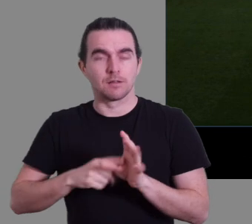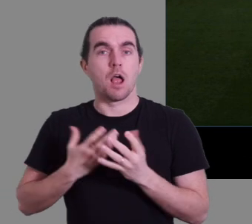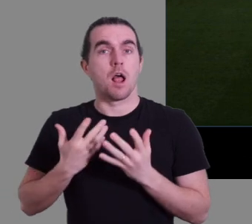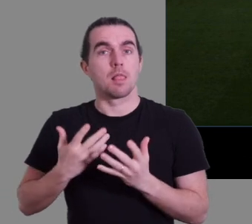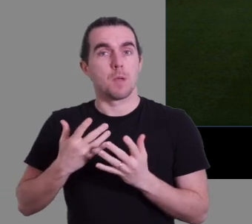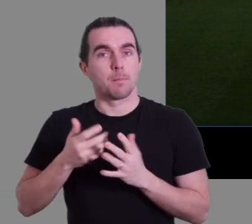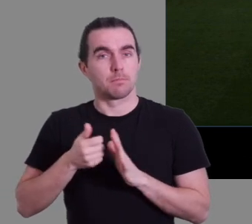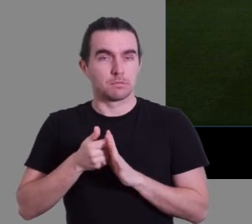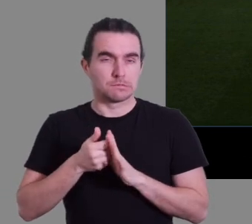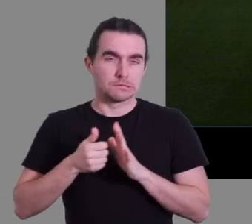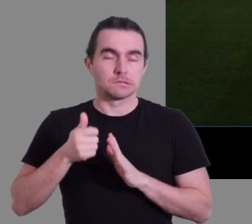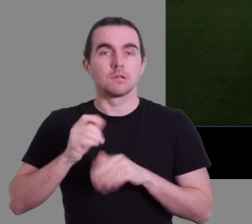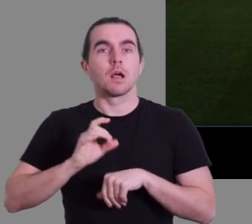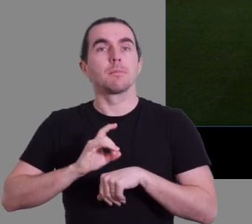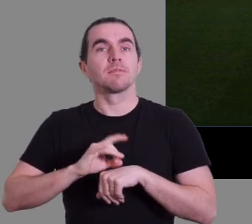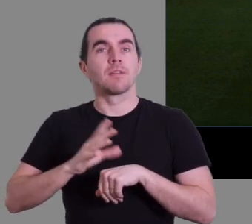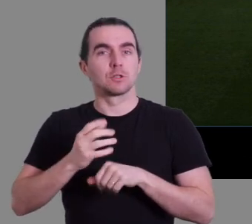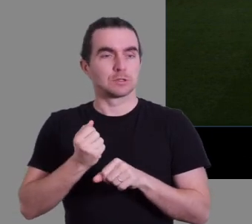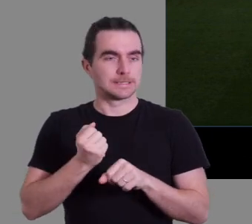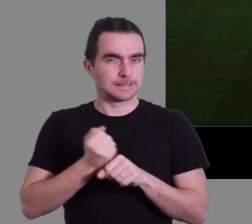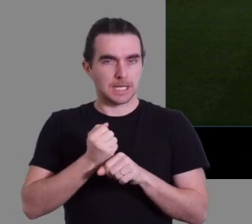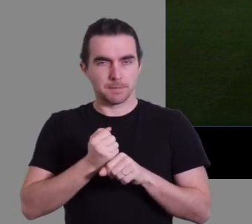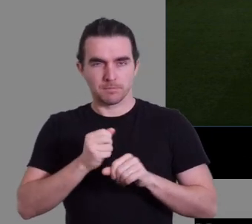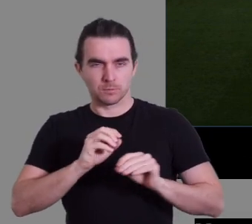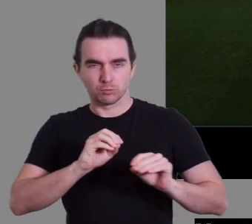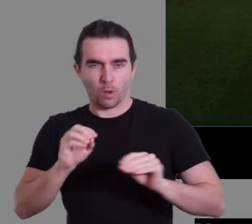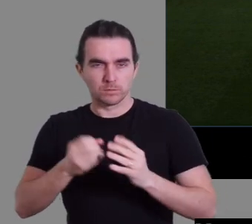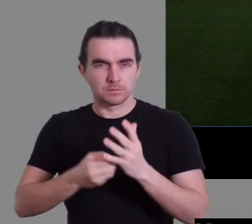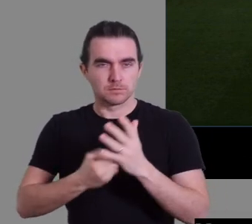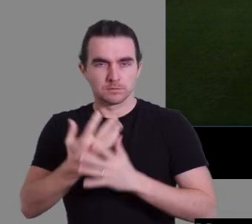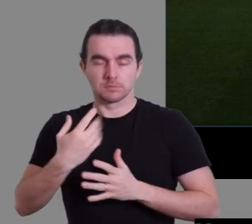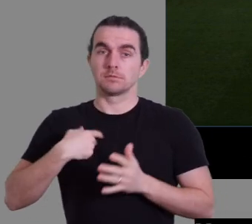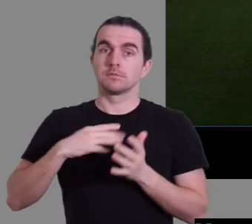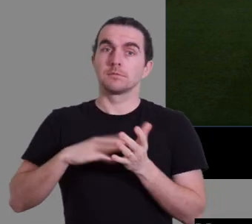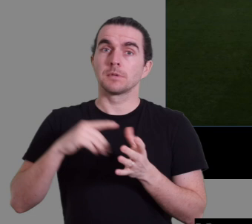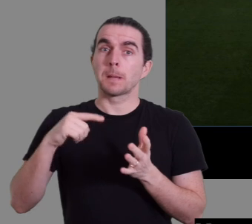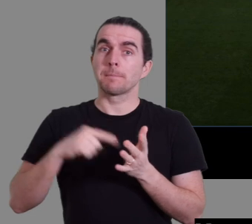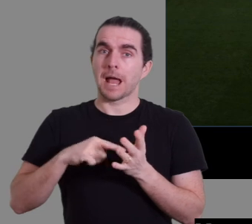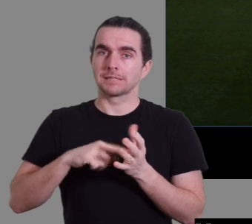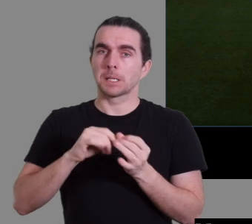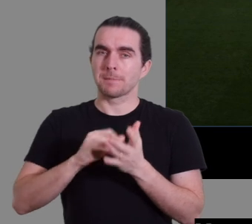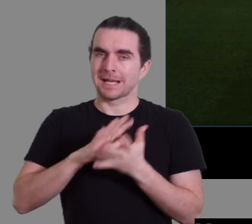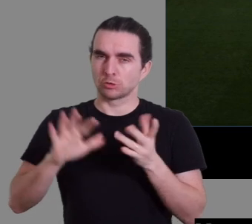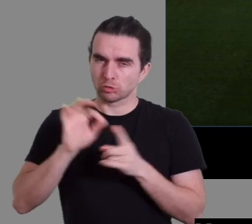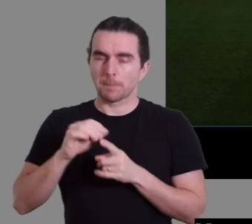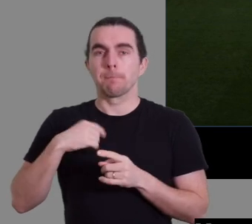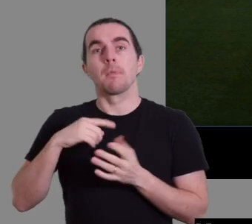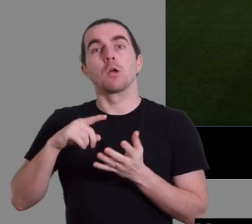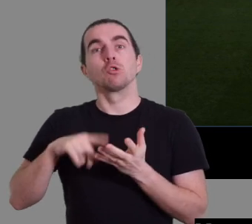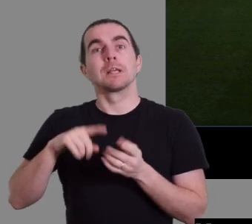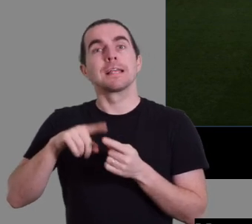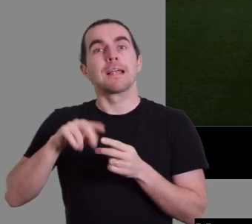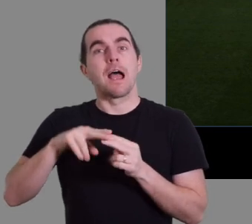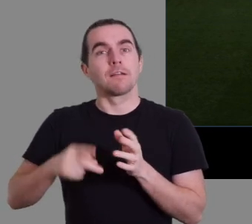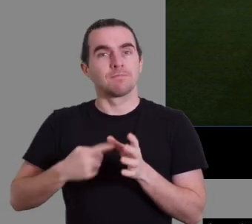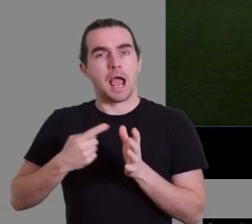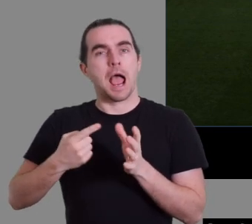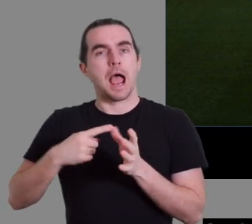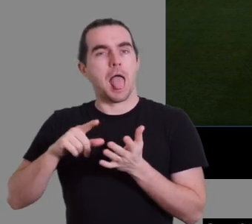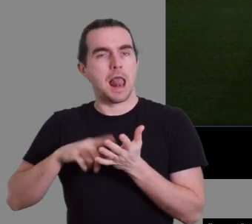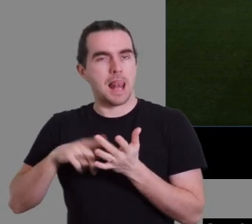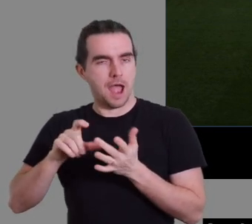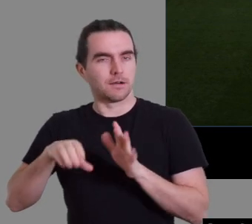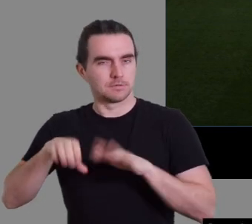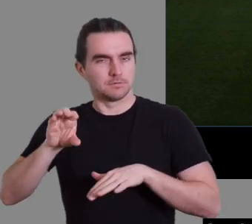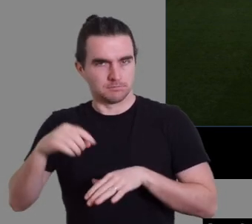senior professional game coach developers. My name is Matt Bishop. I'm the UEFA A license lead and